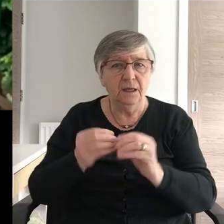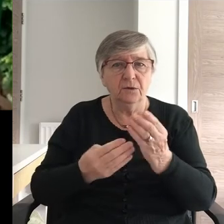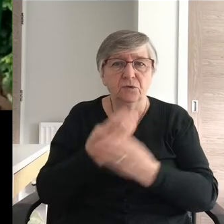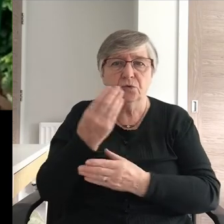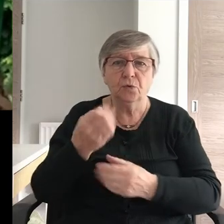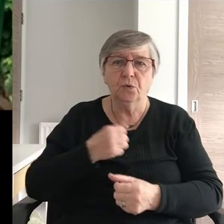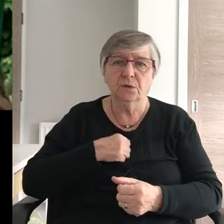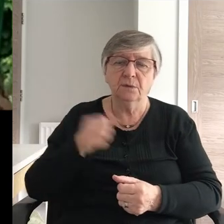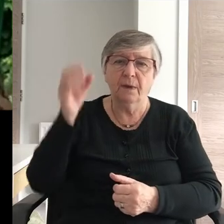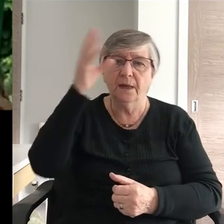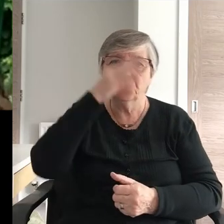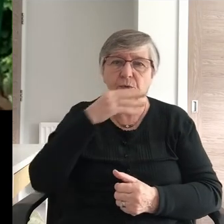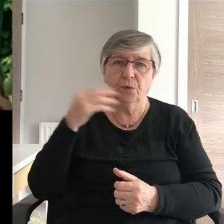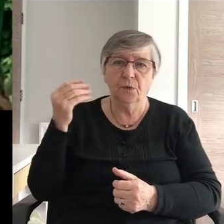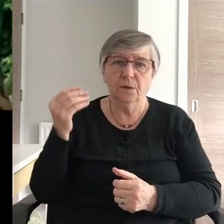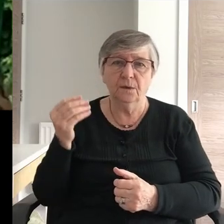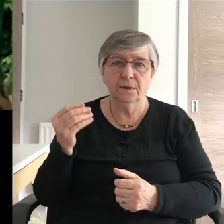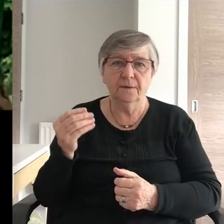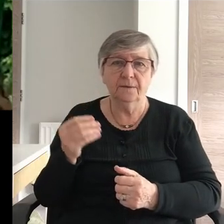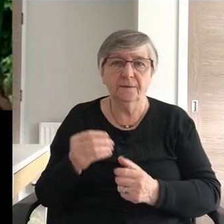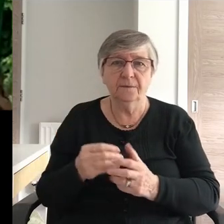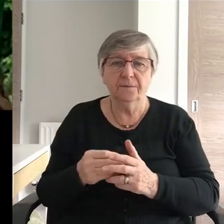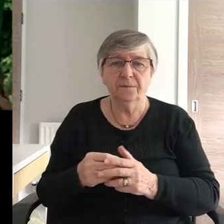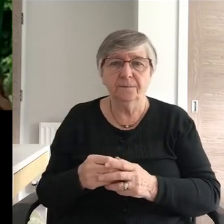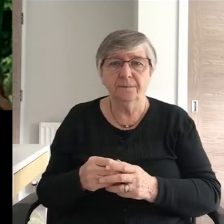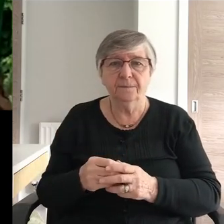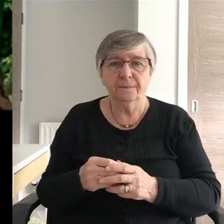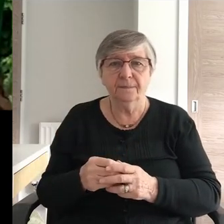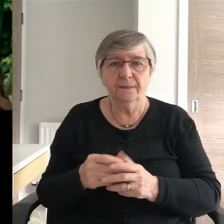He restores my soul.